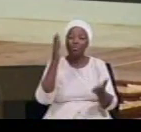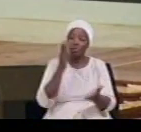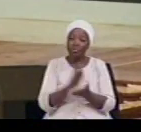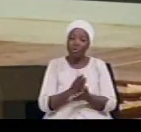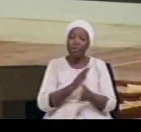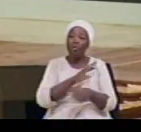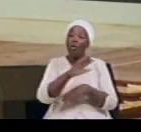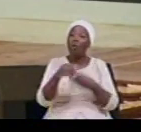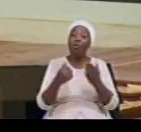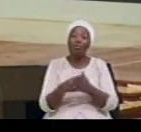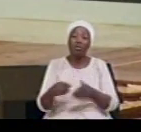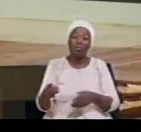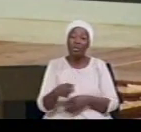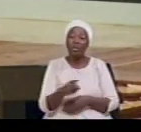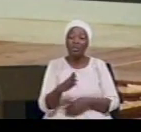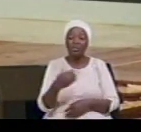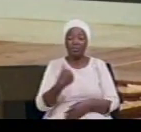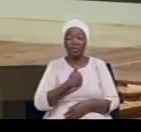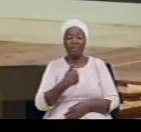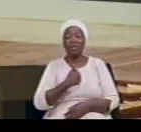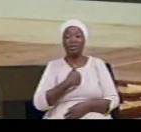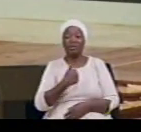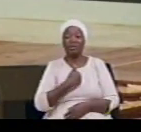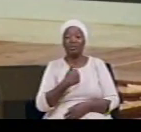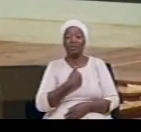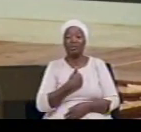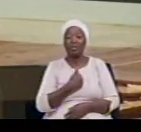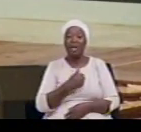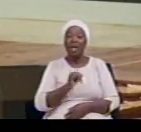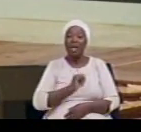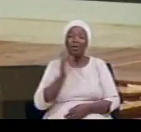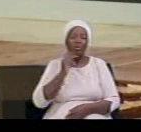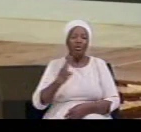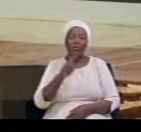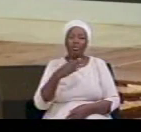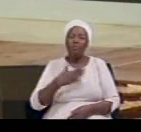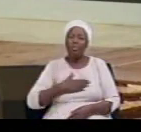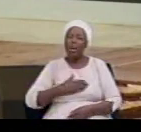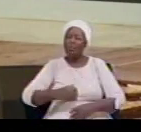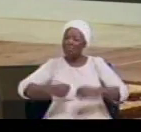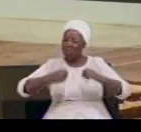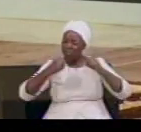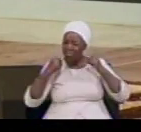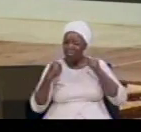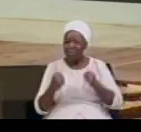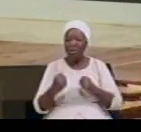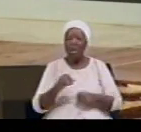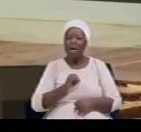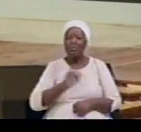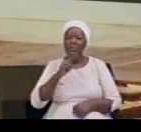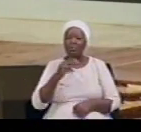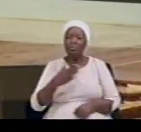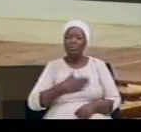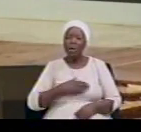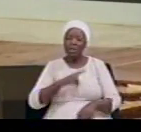this by myself. I use my willpower. I use my natural